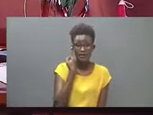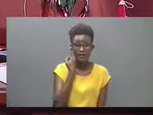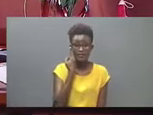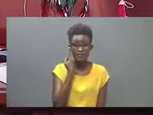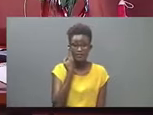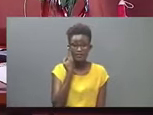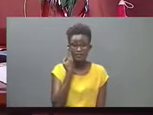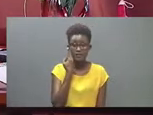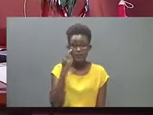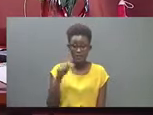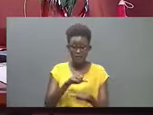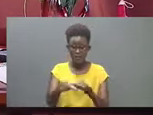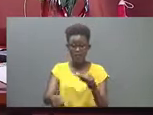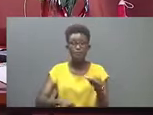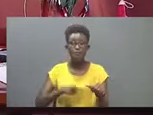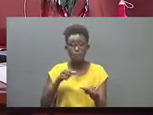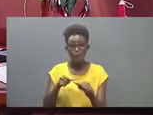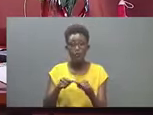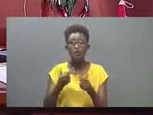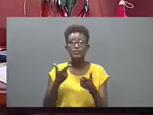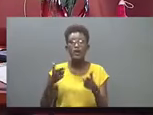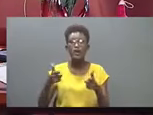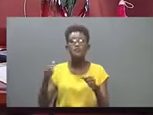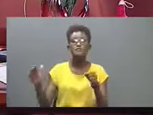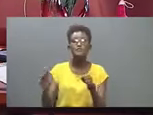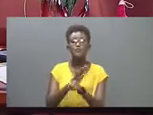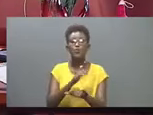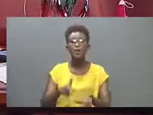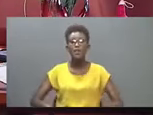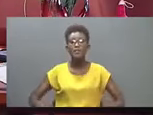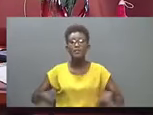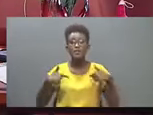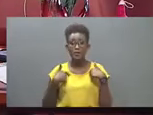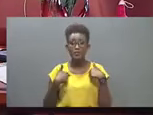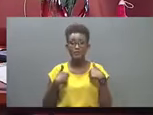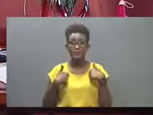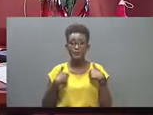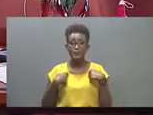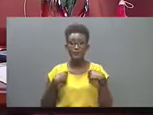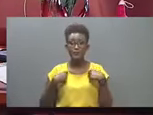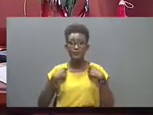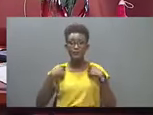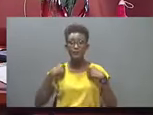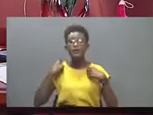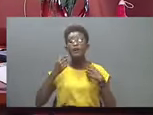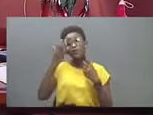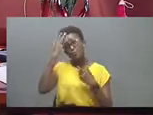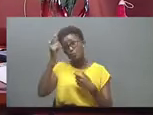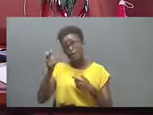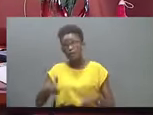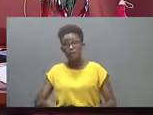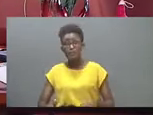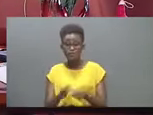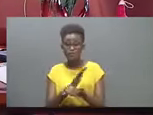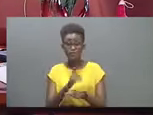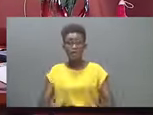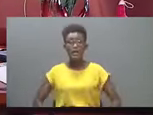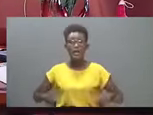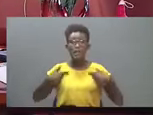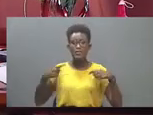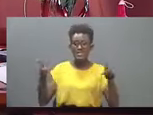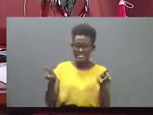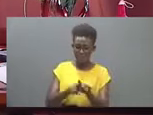The extent of the abundant life. Urwego rw'ubugingo bwinshi. Because abundant life is